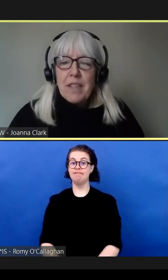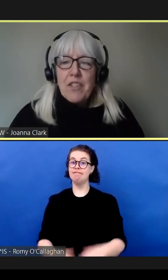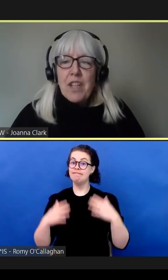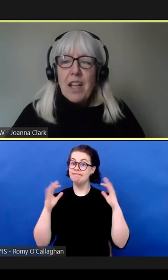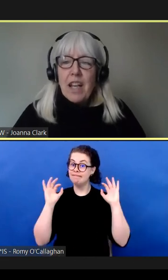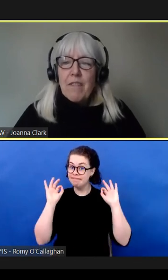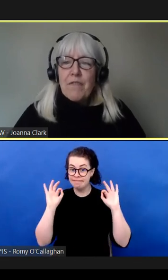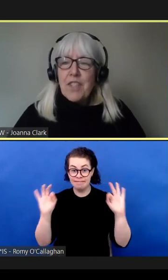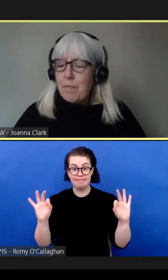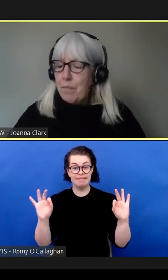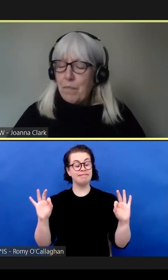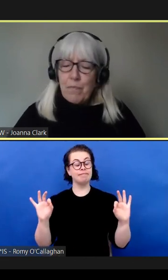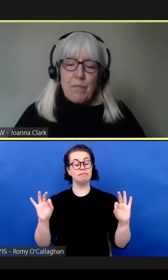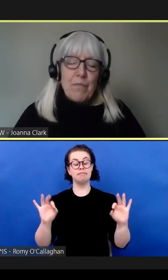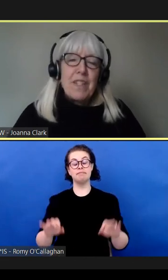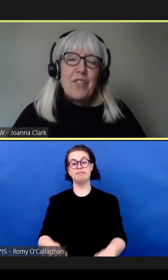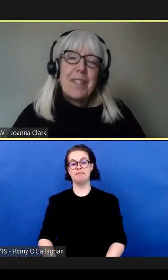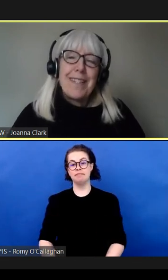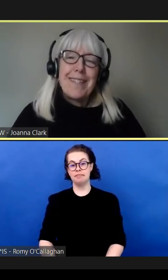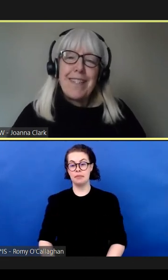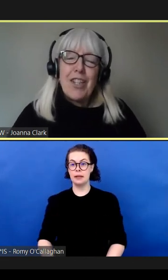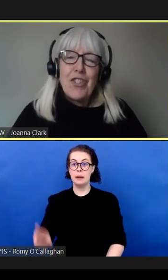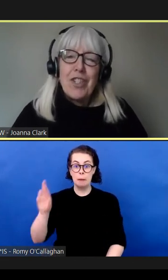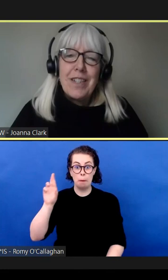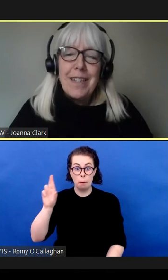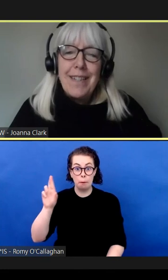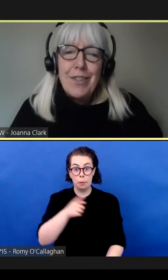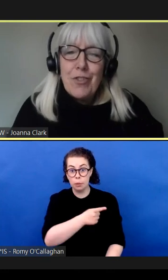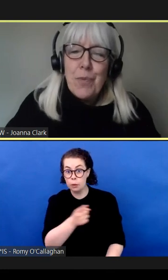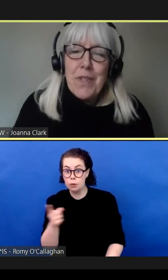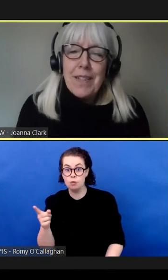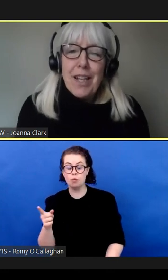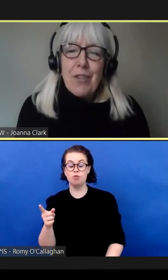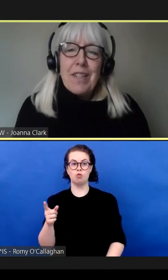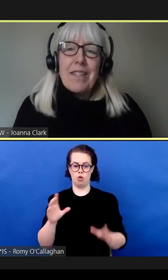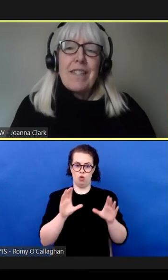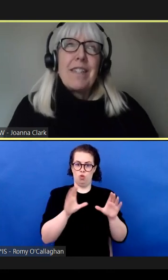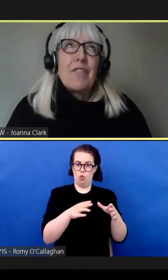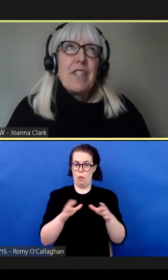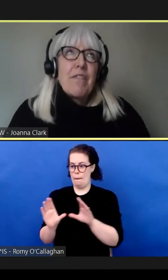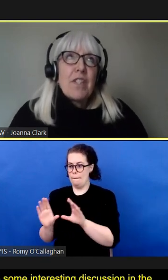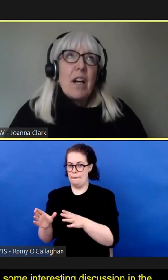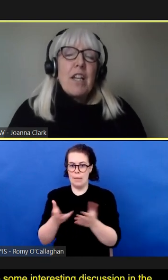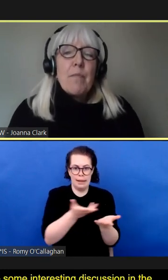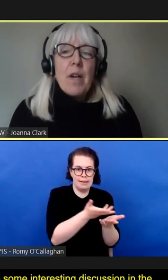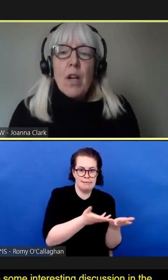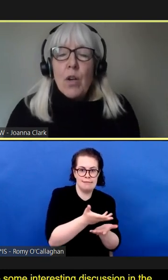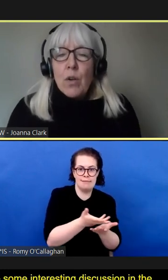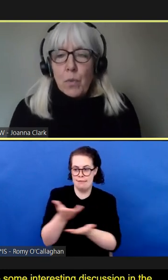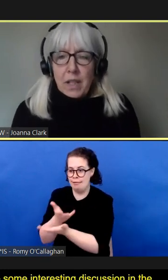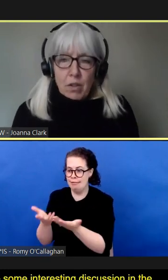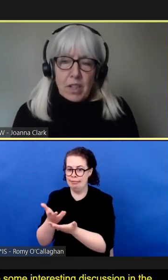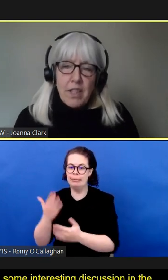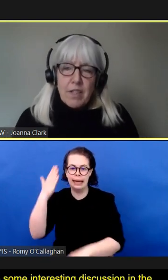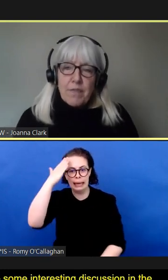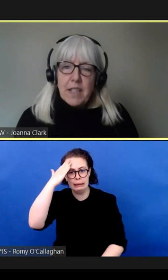you managed to have some interesting discussion in the groups. I know that there's never enough time.